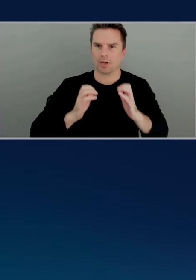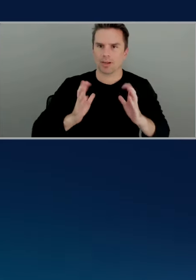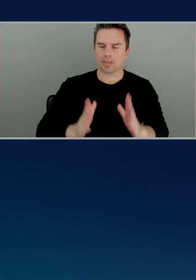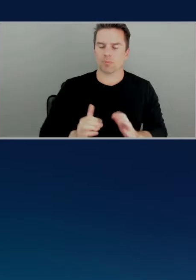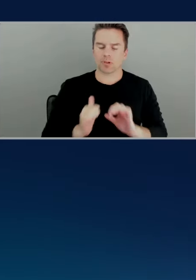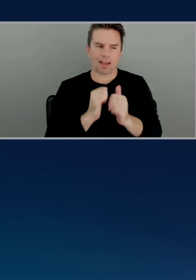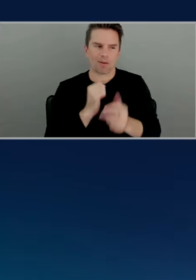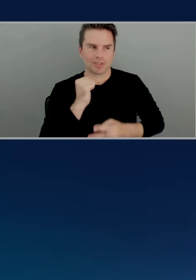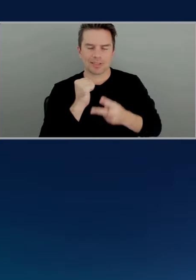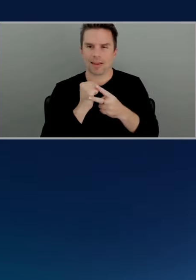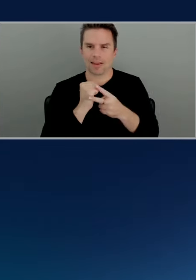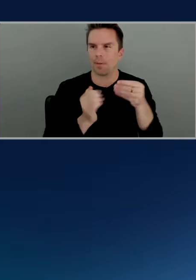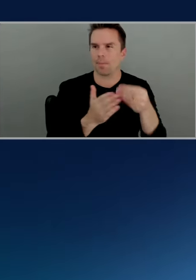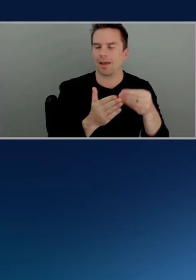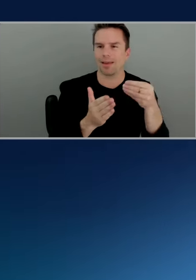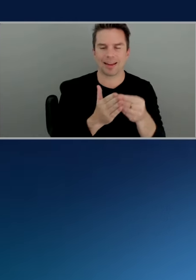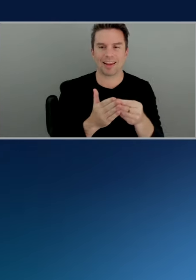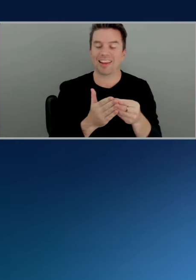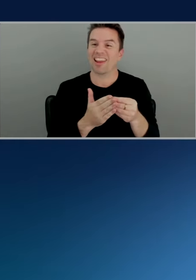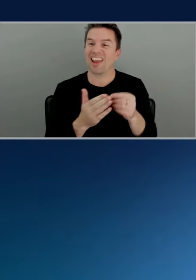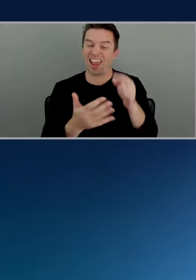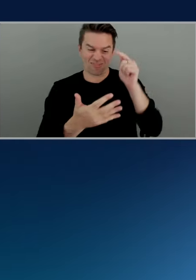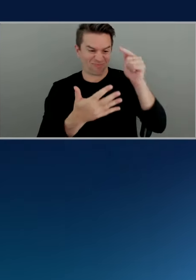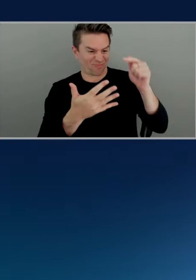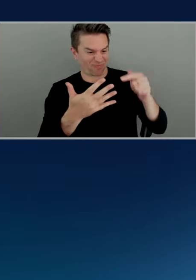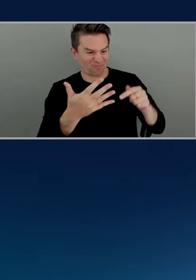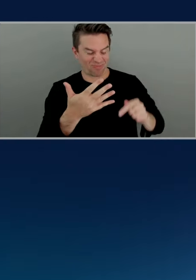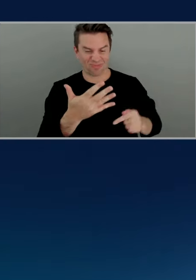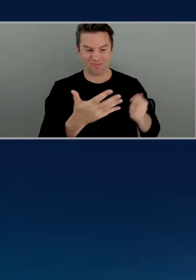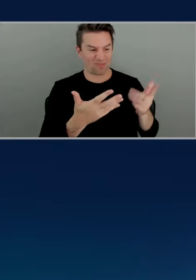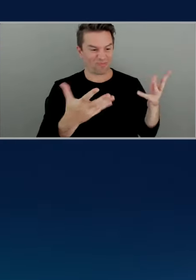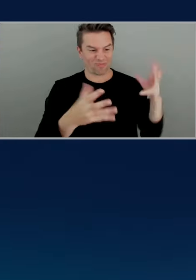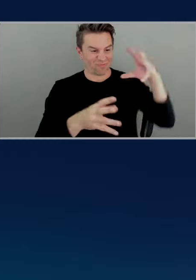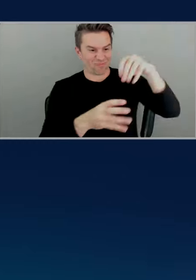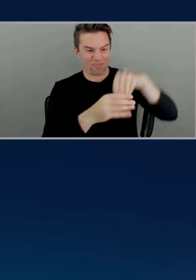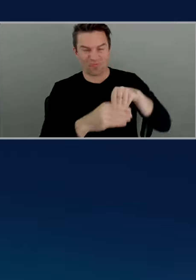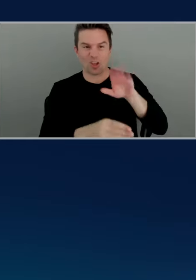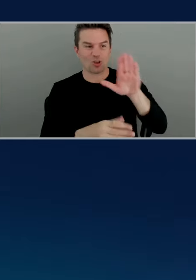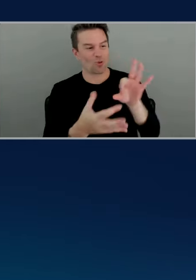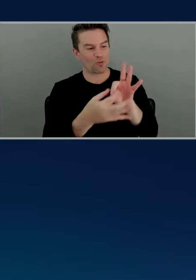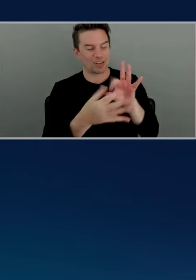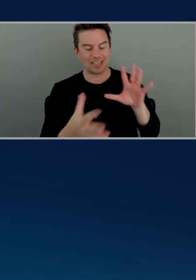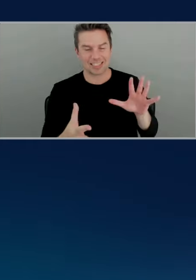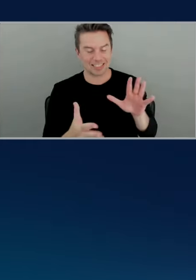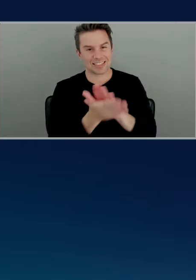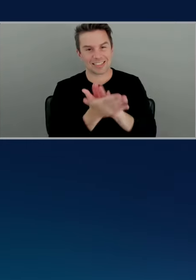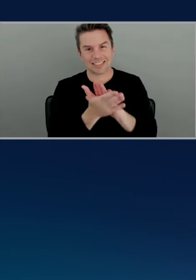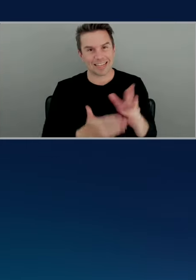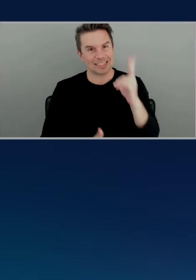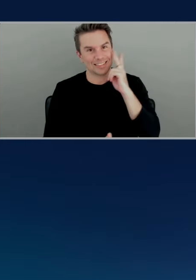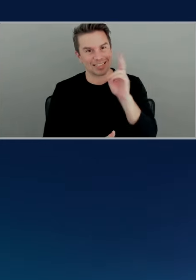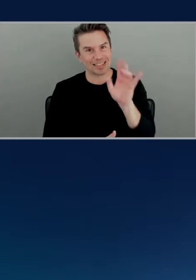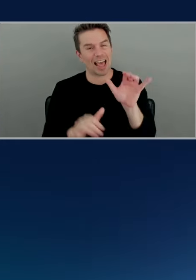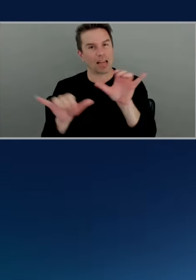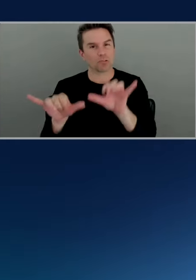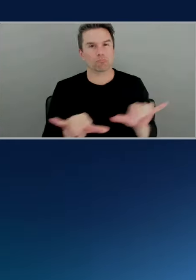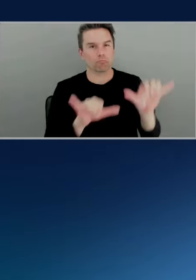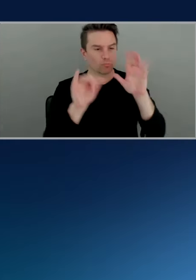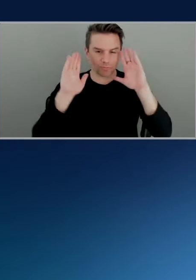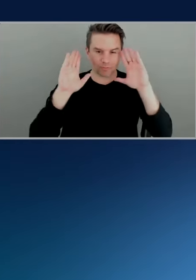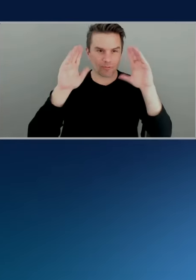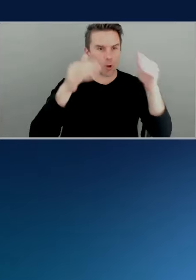those pieces are built into this type of release. And it's just really exciting to see the consistency there. Yeah, it's super exciting. Thinking about a lot of the customers I personally speak